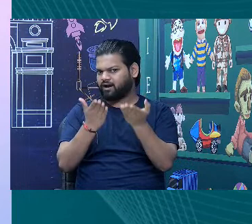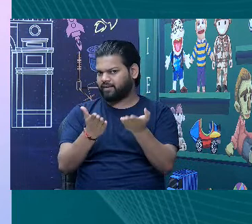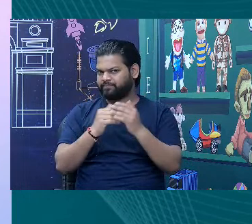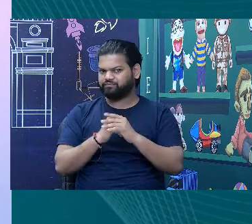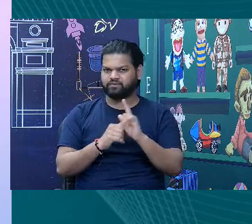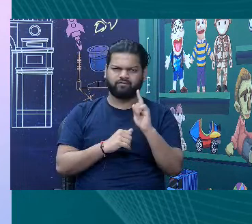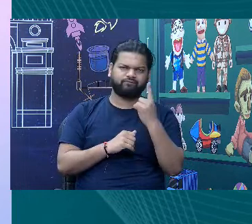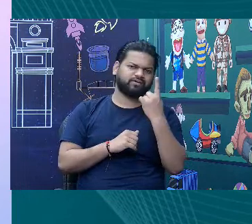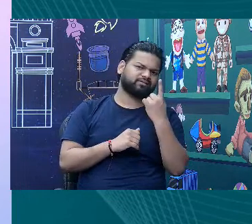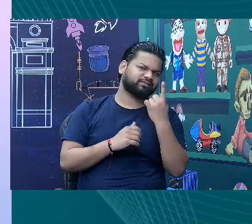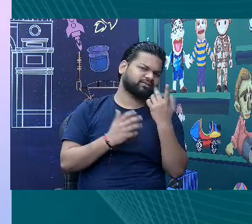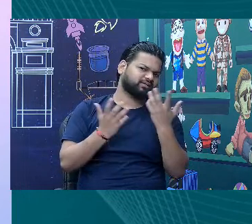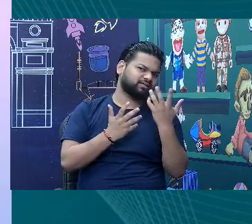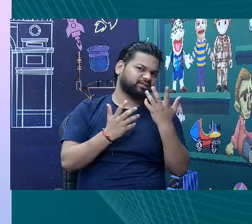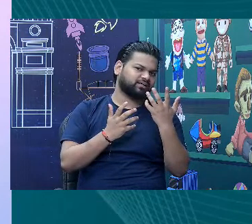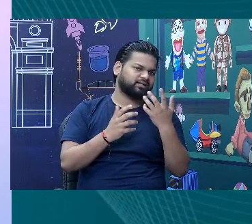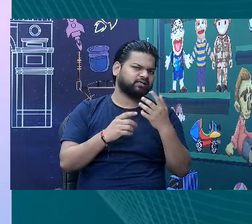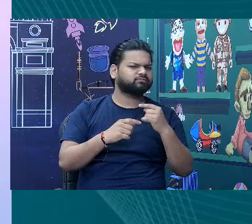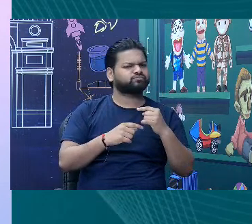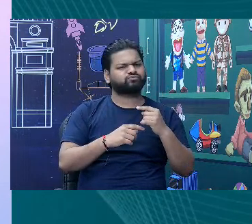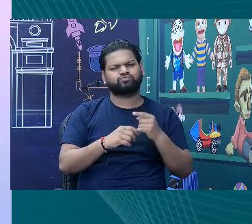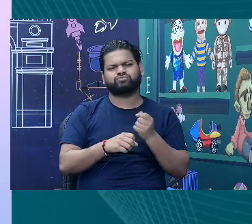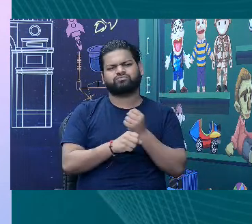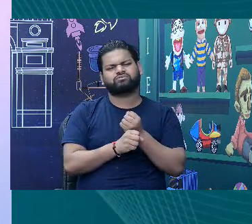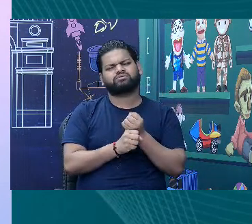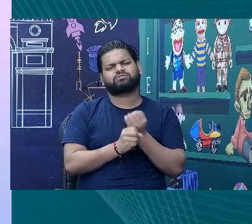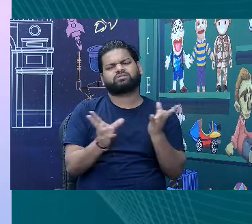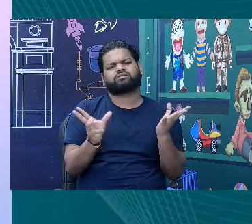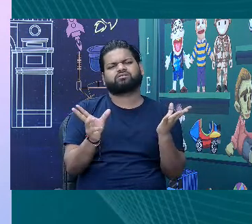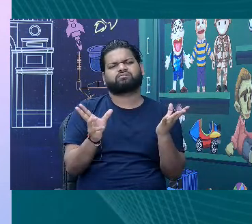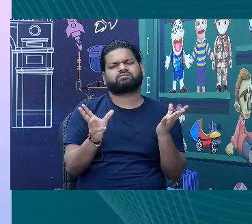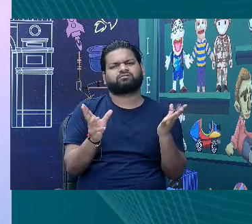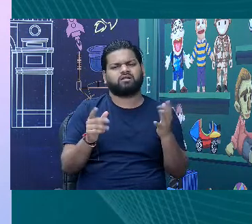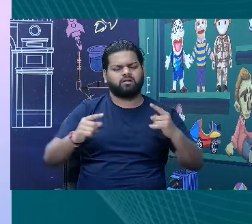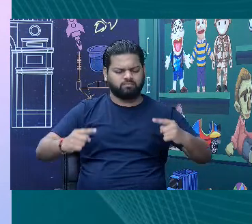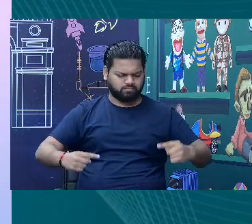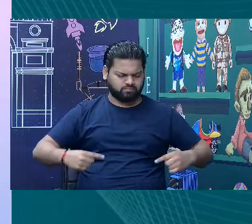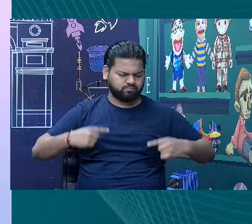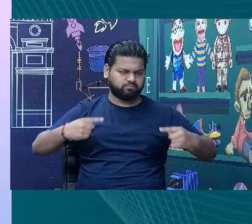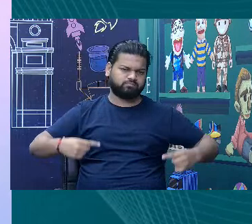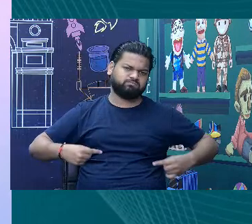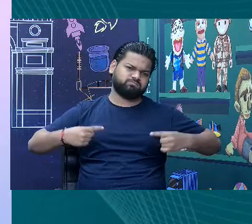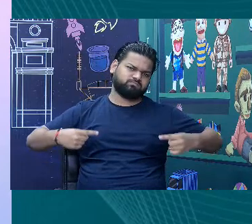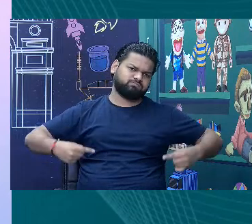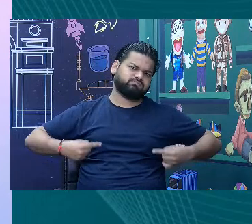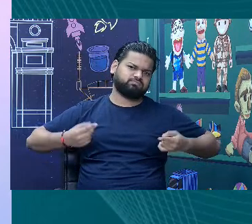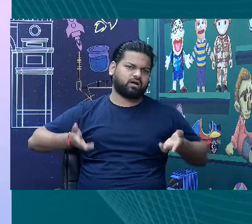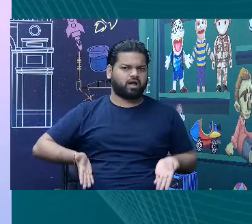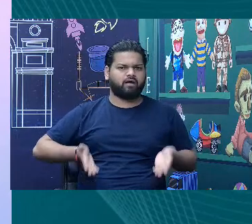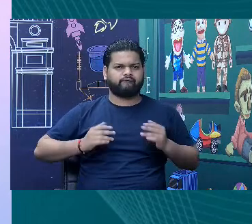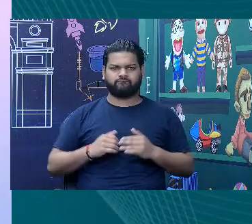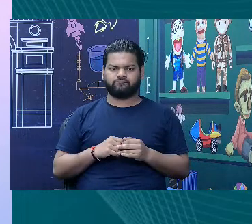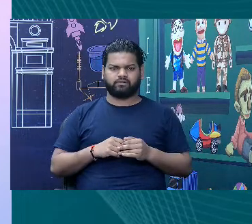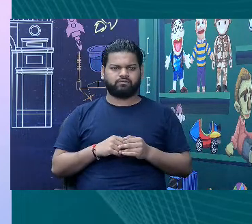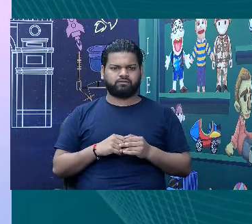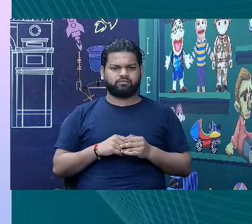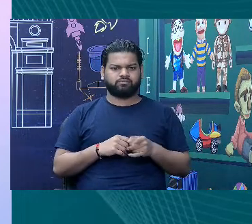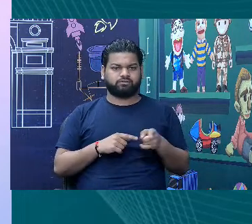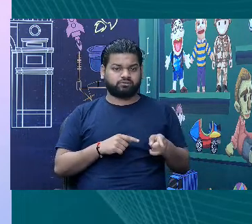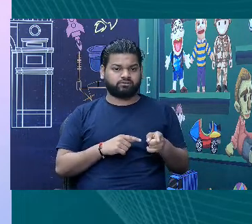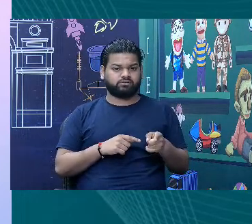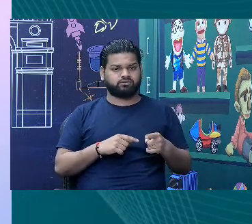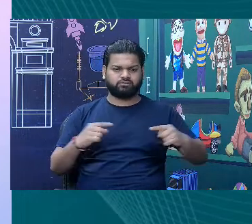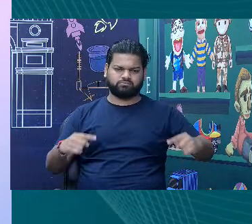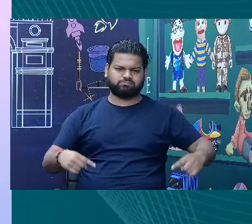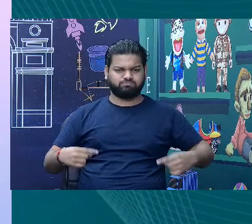The first one is a regular manual wheelchair. It is literally that, you know, it's simply that, a chair on